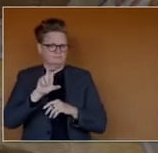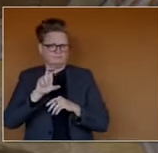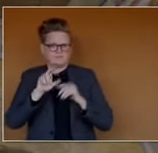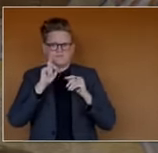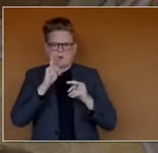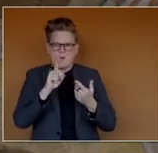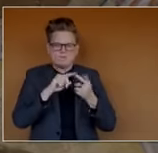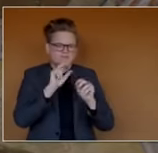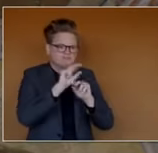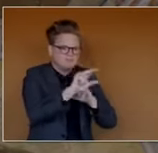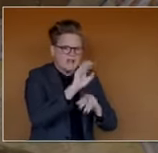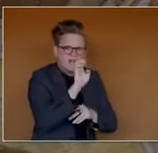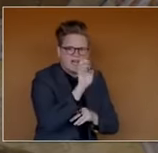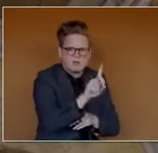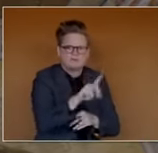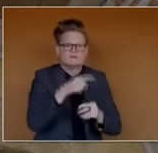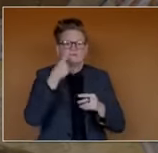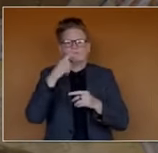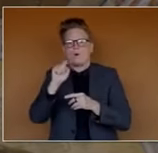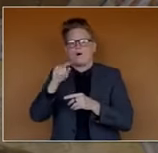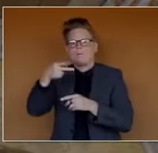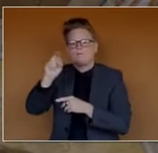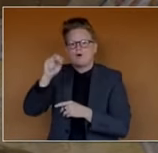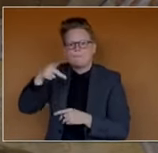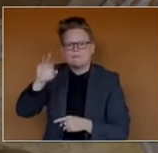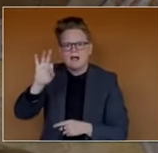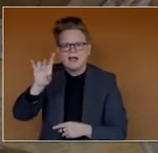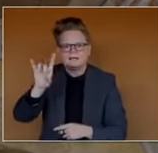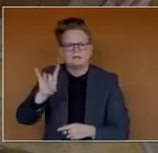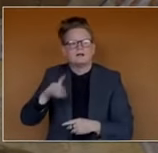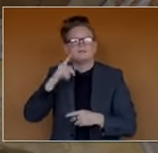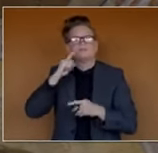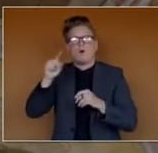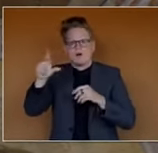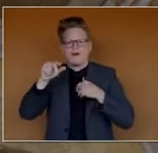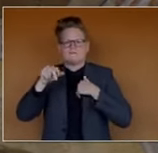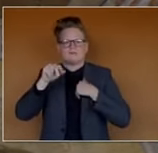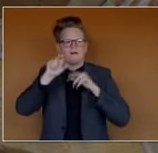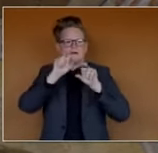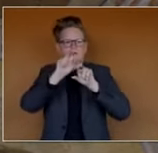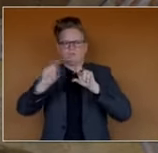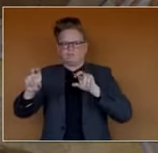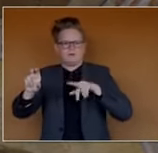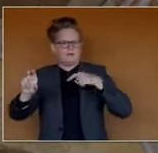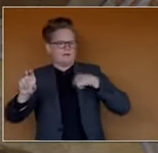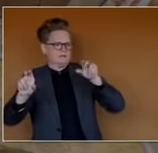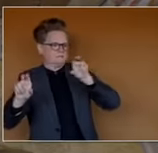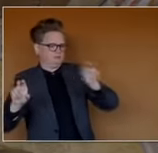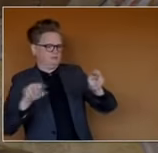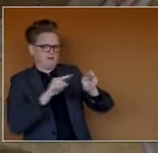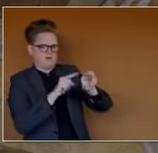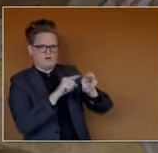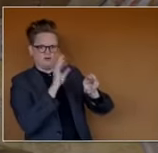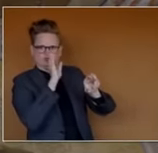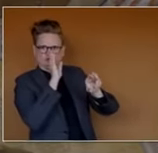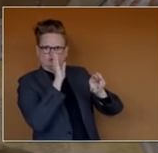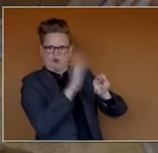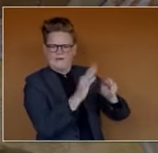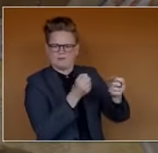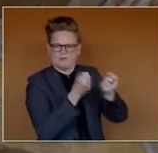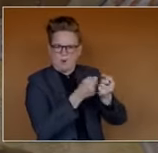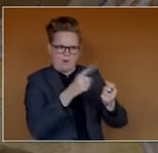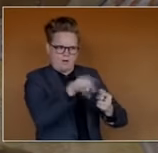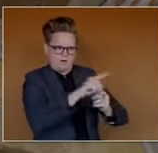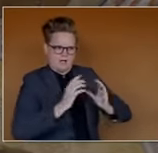98 formula, and another half go back in some form of direct support to the taxpayers. This is above